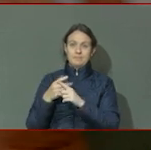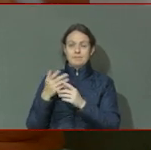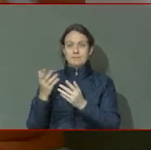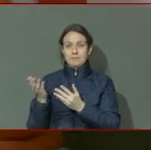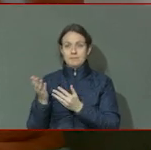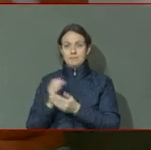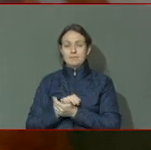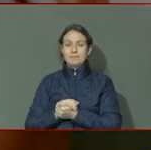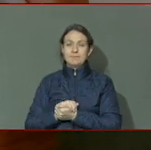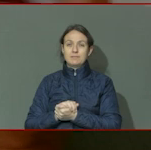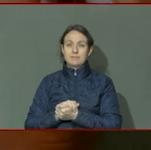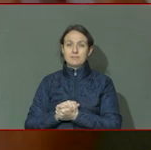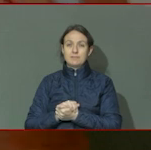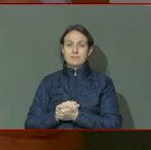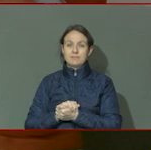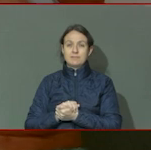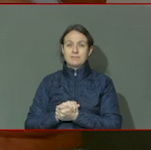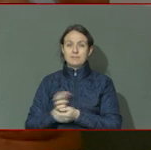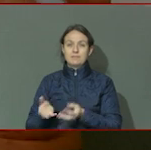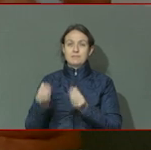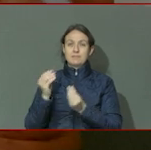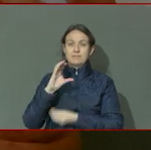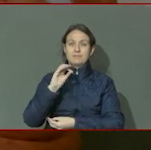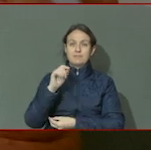0,0775. And I got